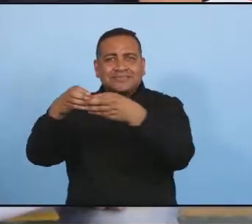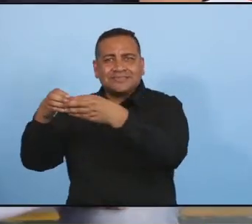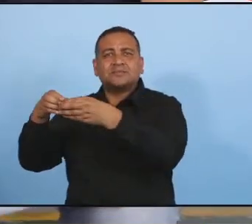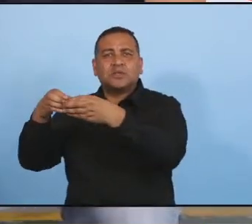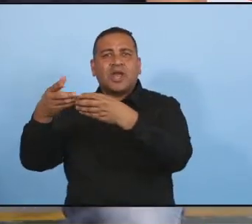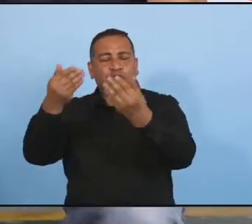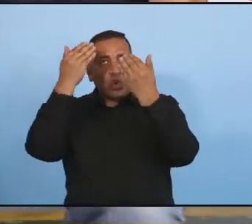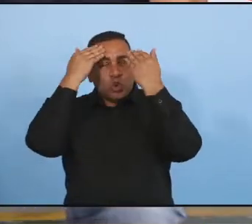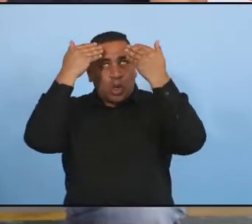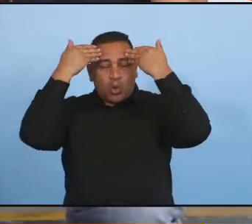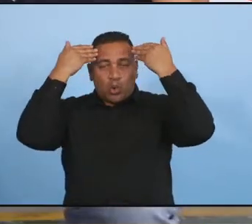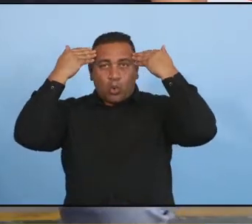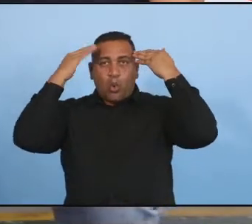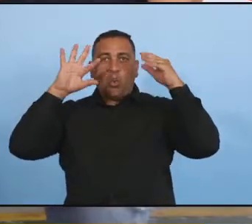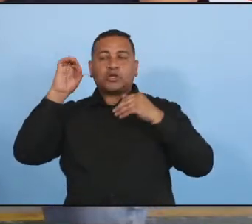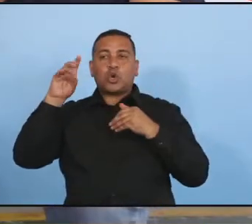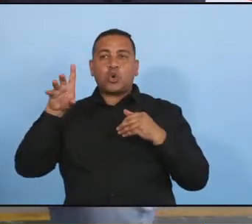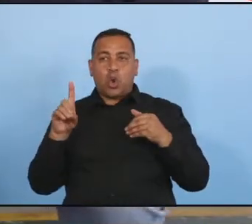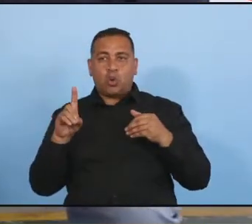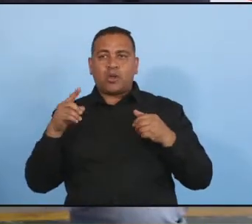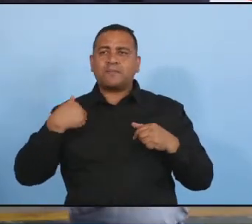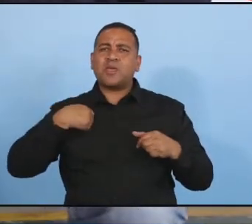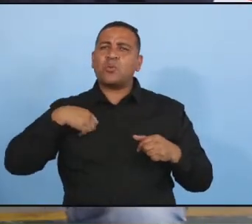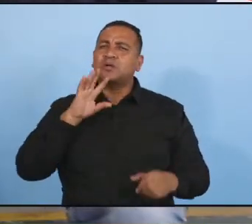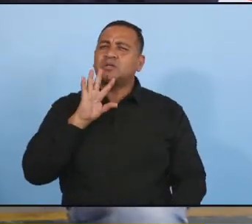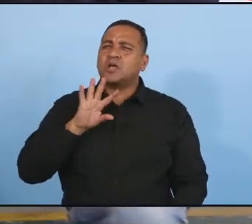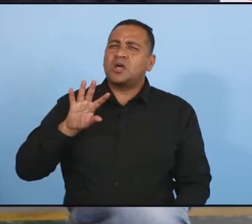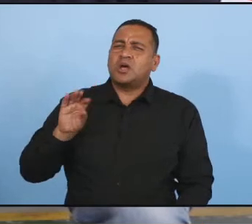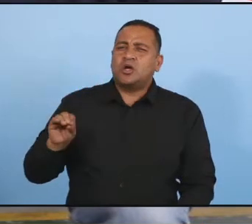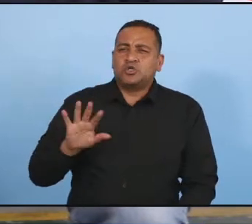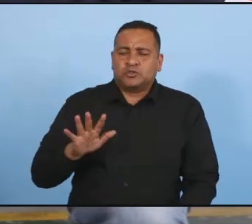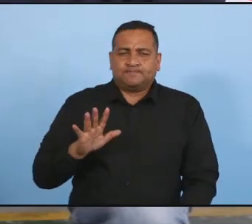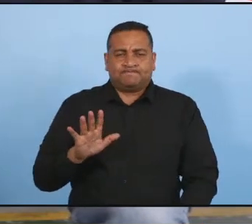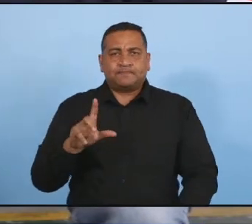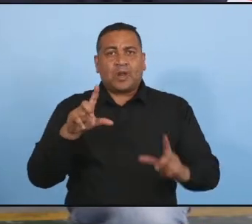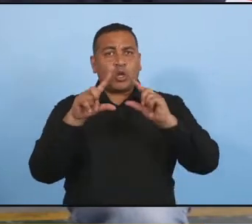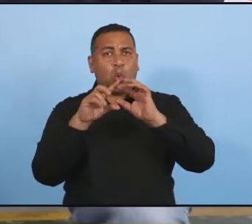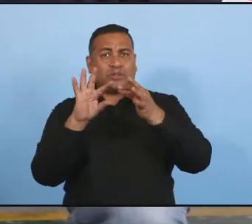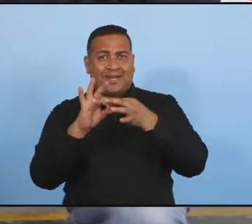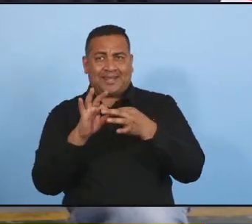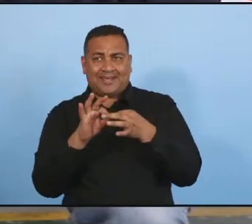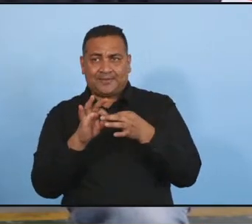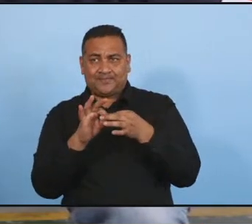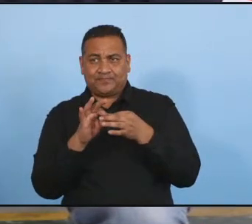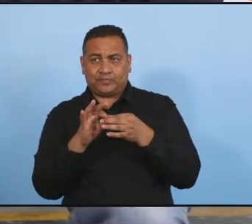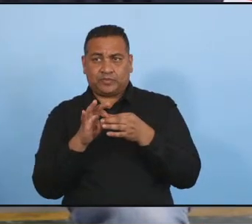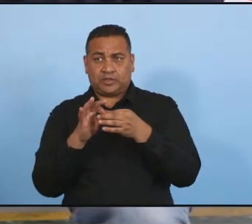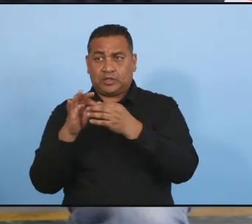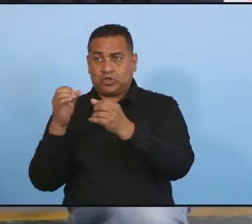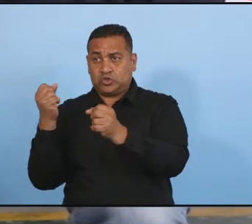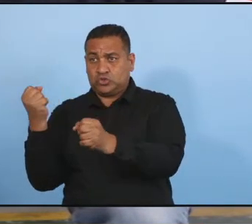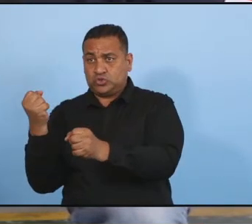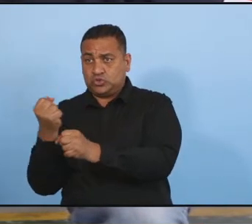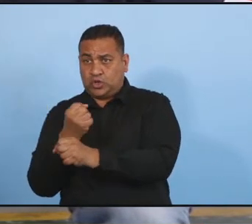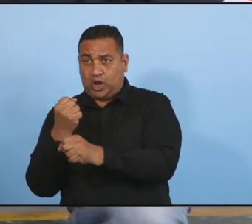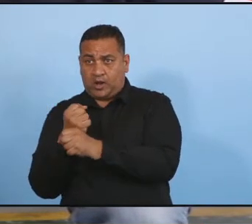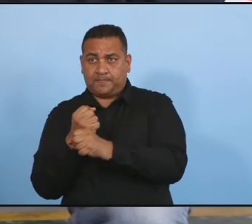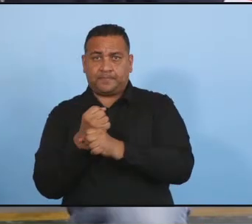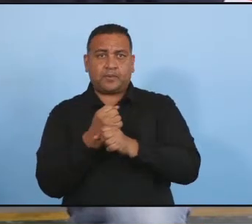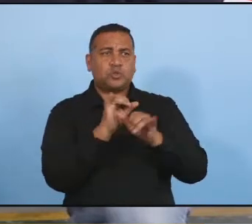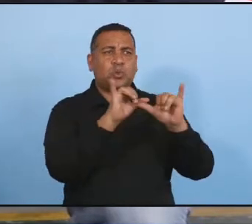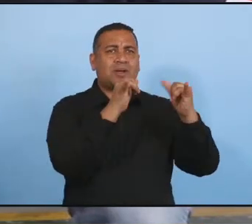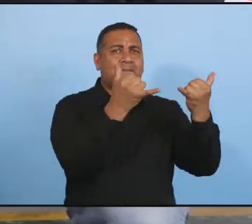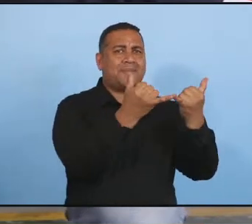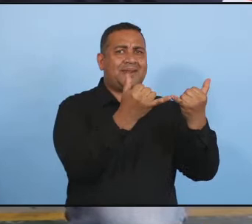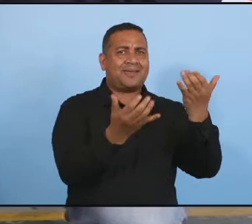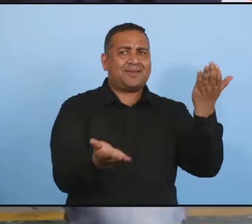get called. Because I was going to ask you now, Northlink's standard compared to the industry. I mean, if you're getting calls, then clearly the standard